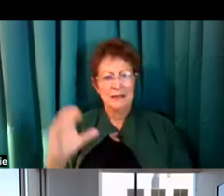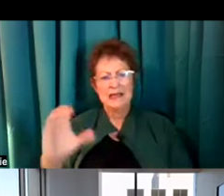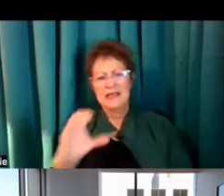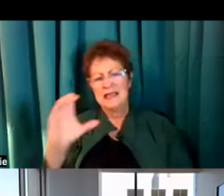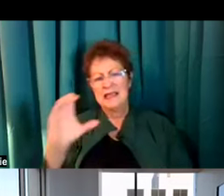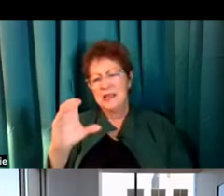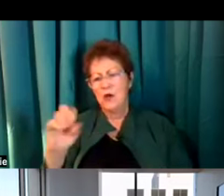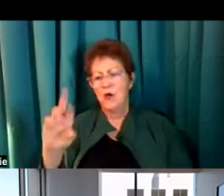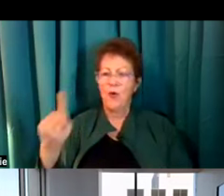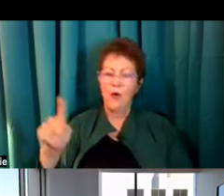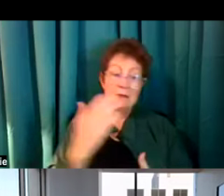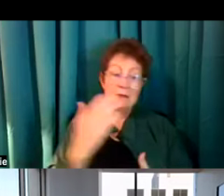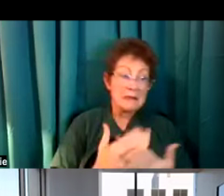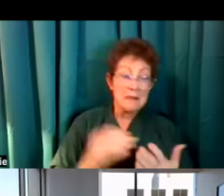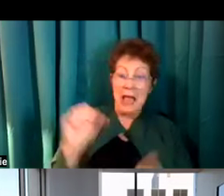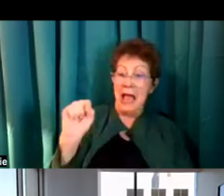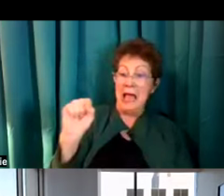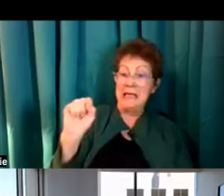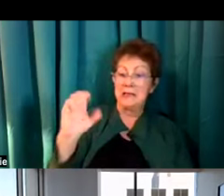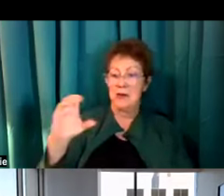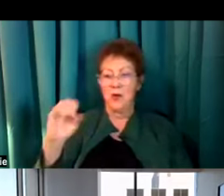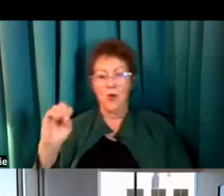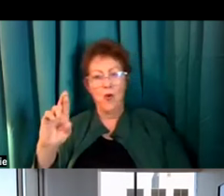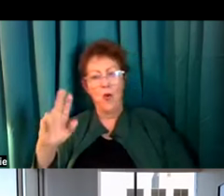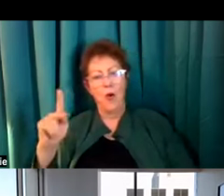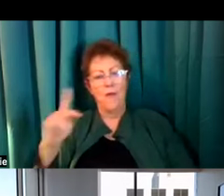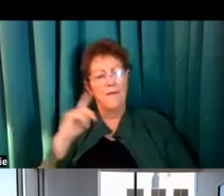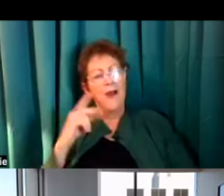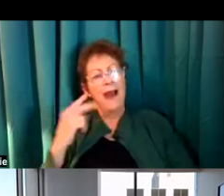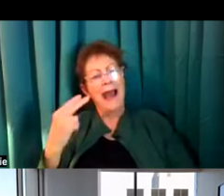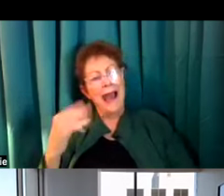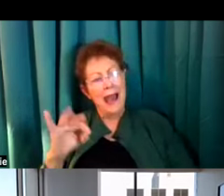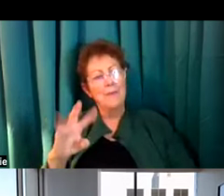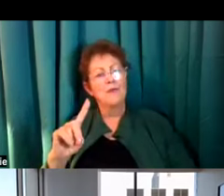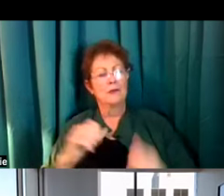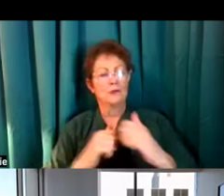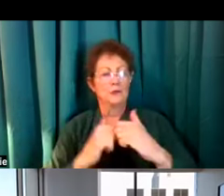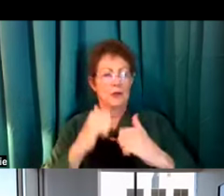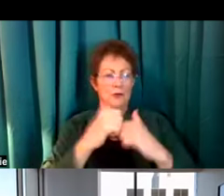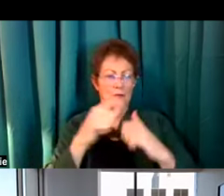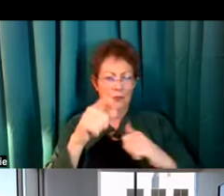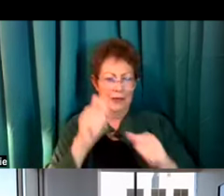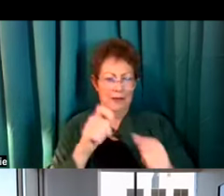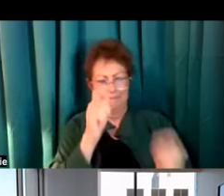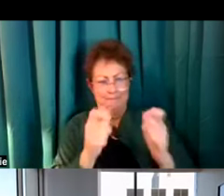have S corps as well, though for hybrid structures, you can't have S corps.